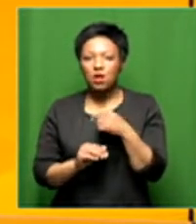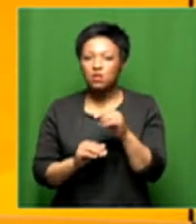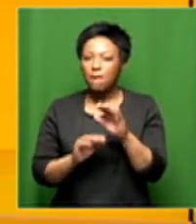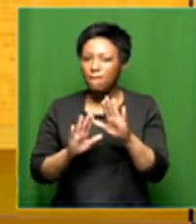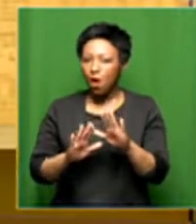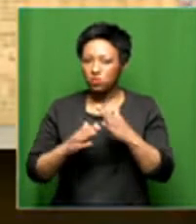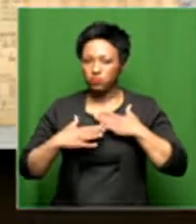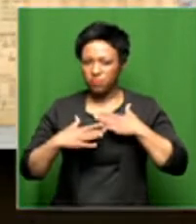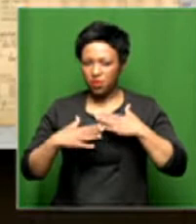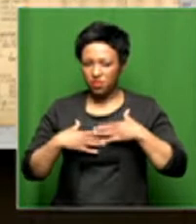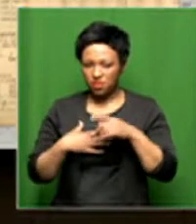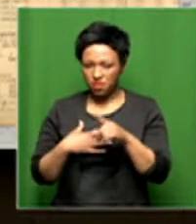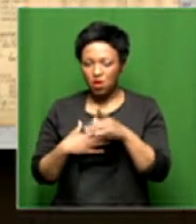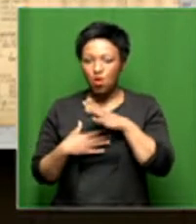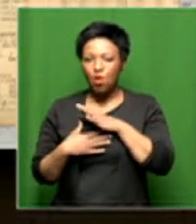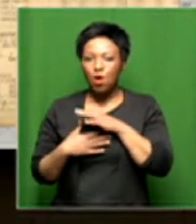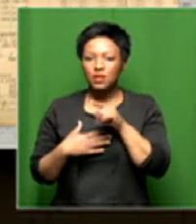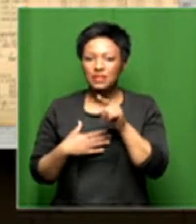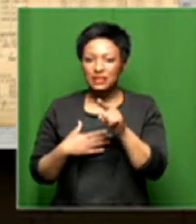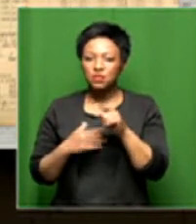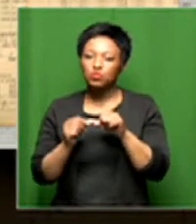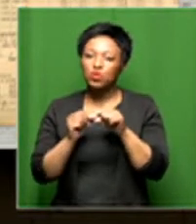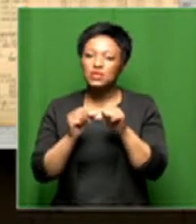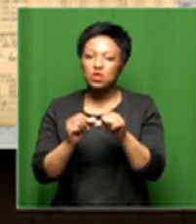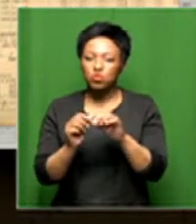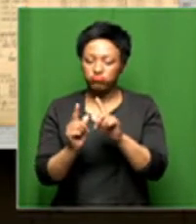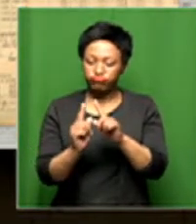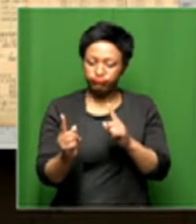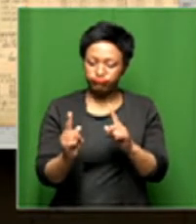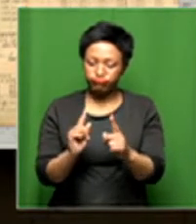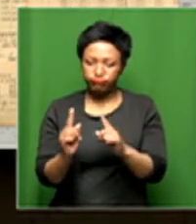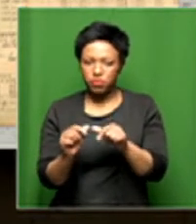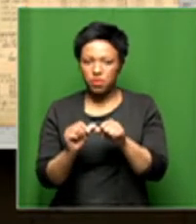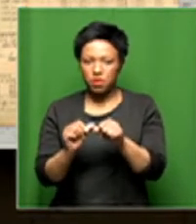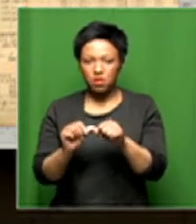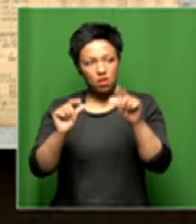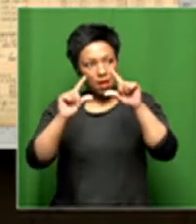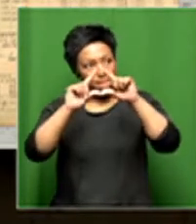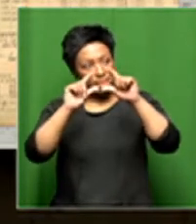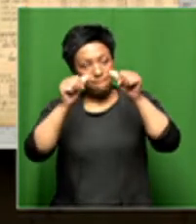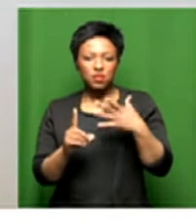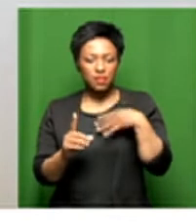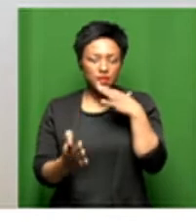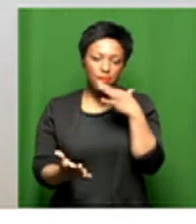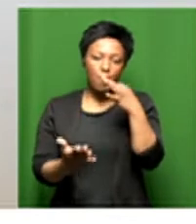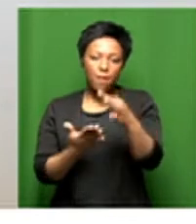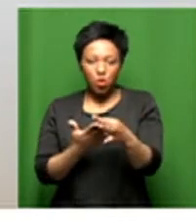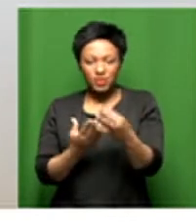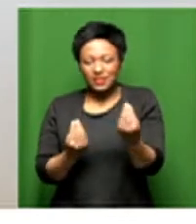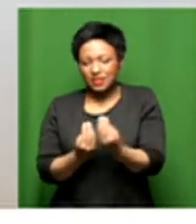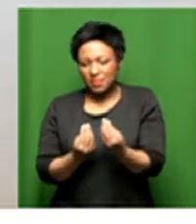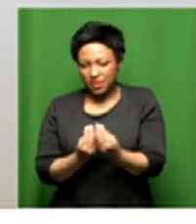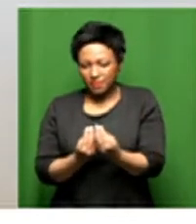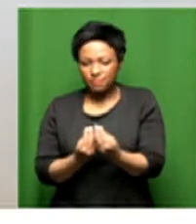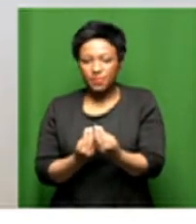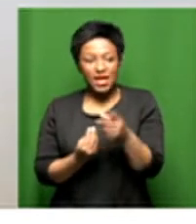This was created in response to the need for continued physical distancing. Two billboards on the M1 and M2 highways in